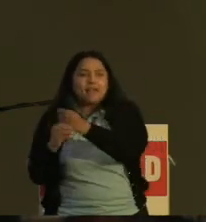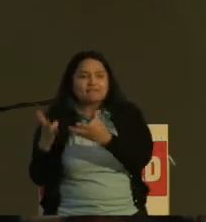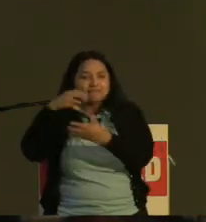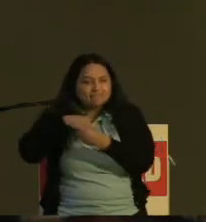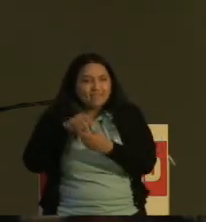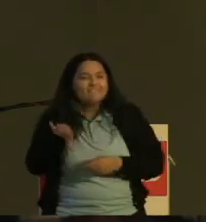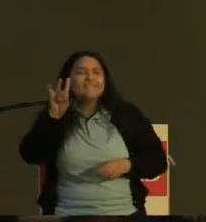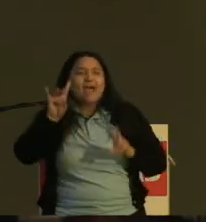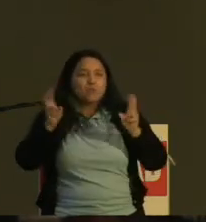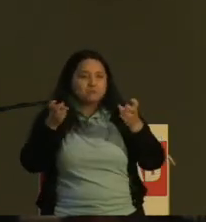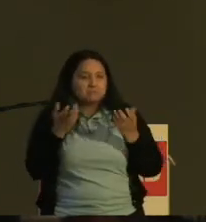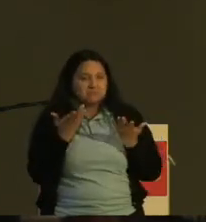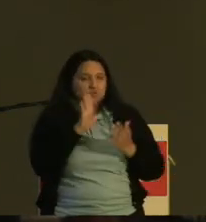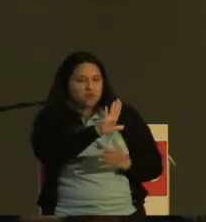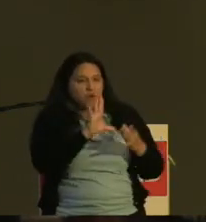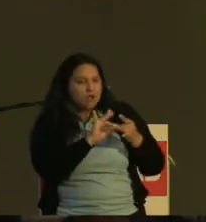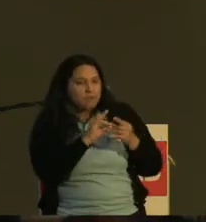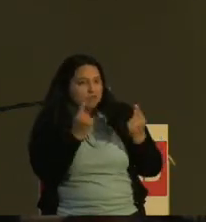wondering how you react to this.